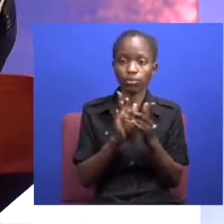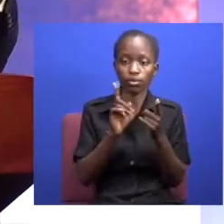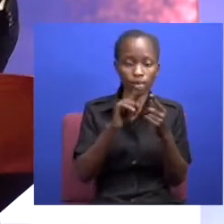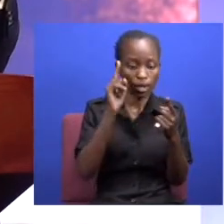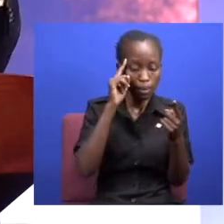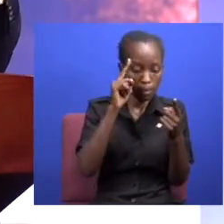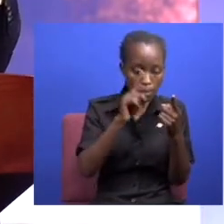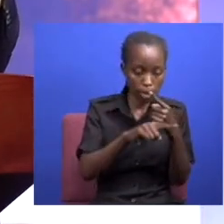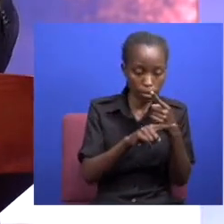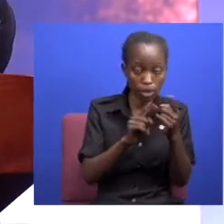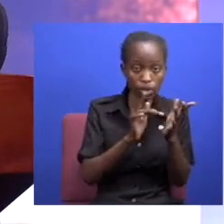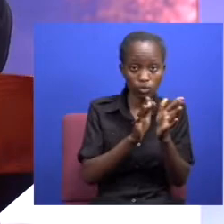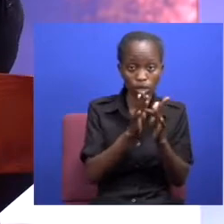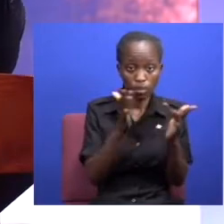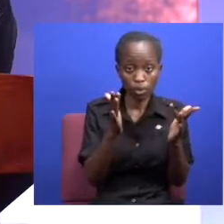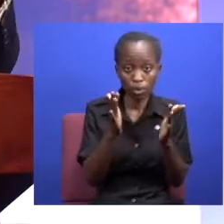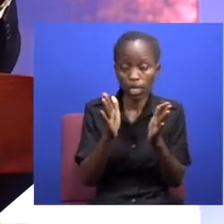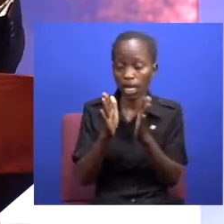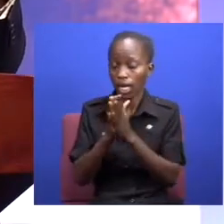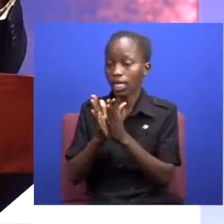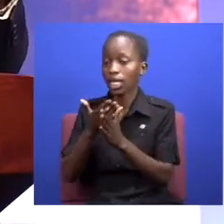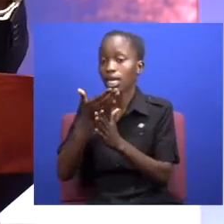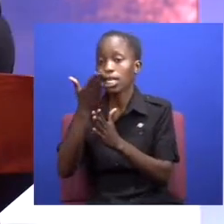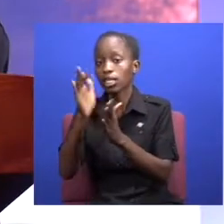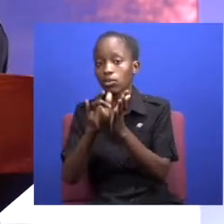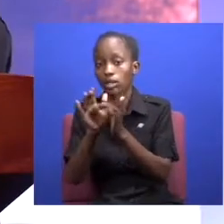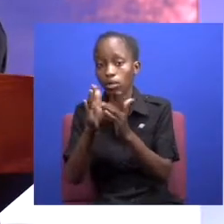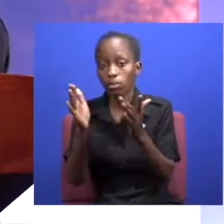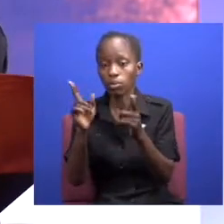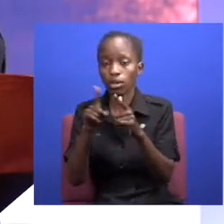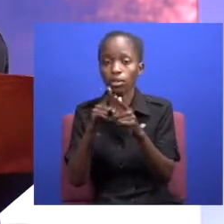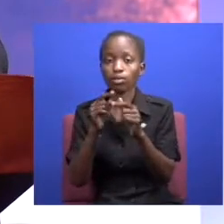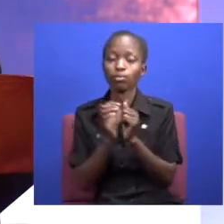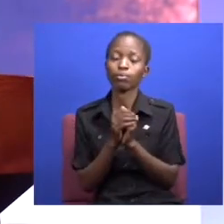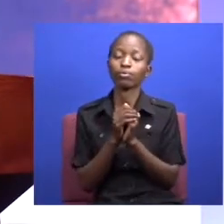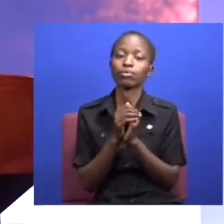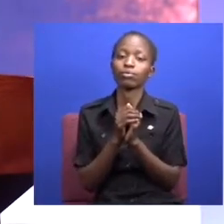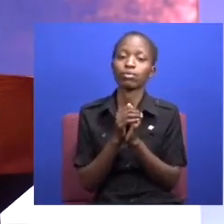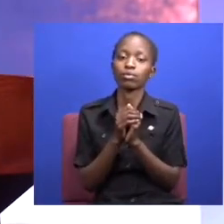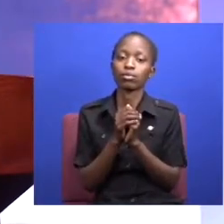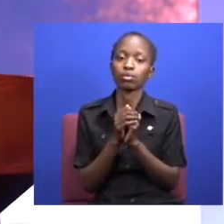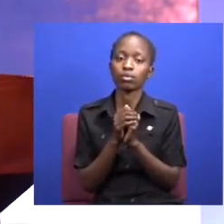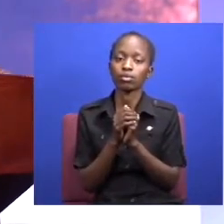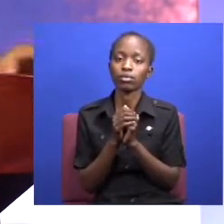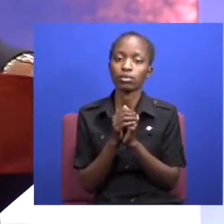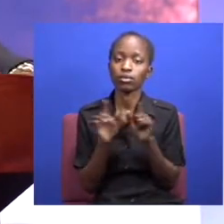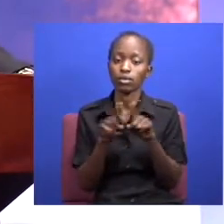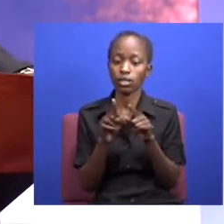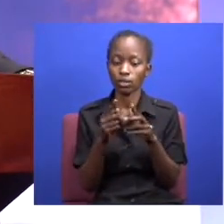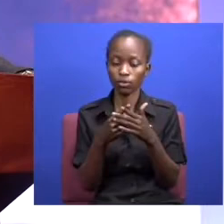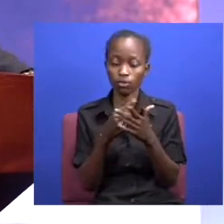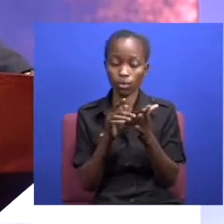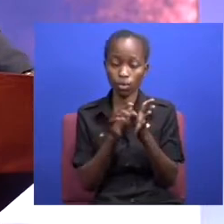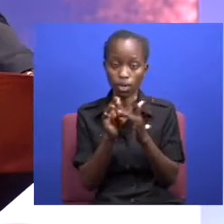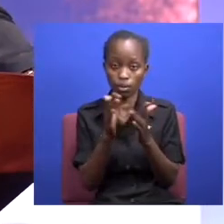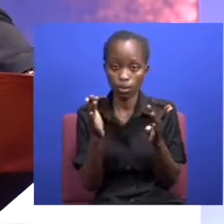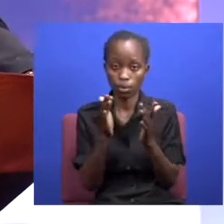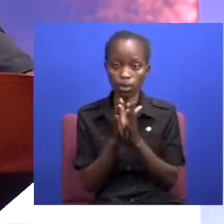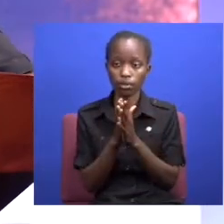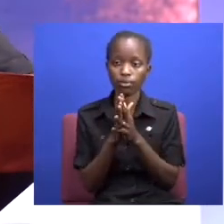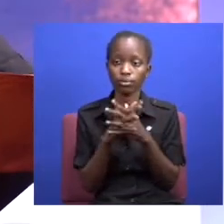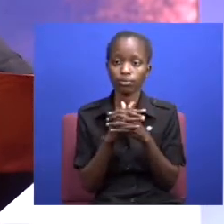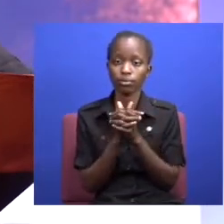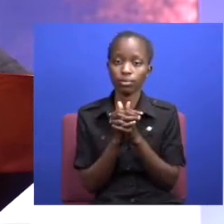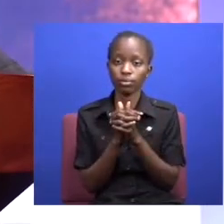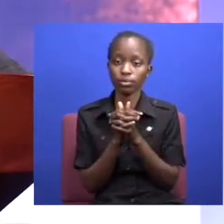the purpose and we're going to look at the response. We're going to bring these two together. And from the text, let me just say immediately